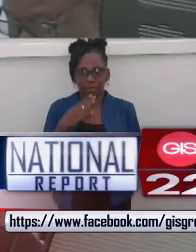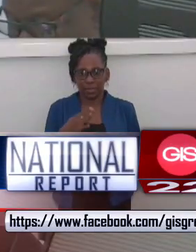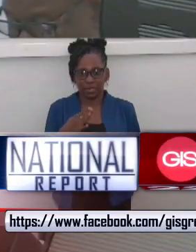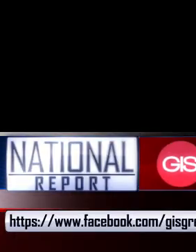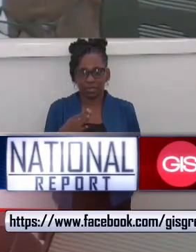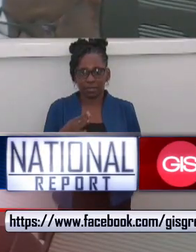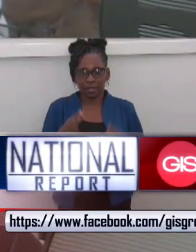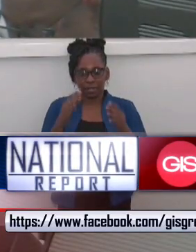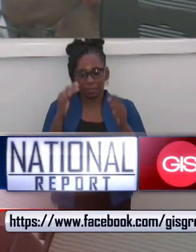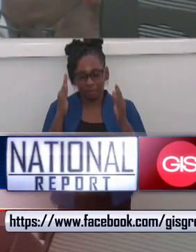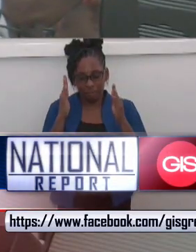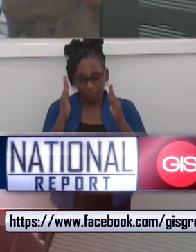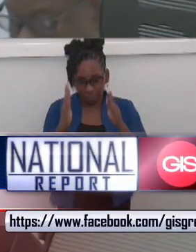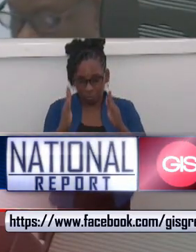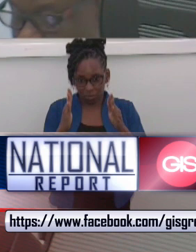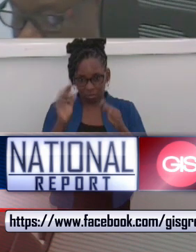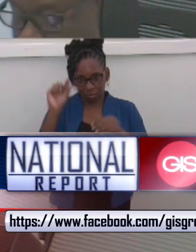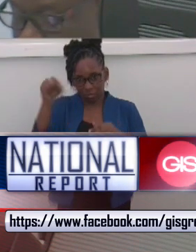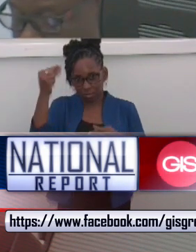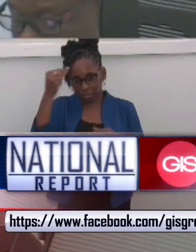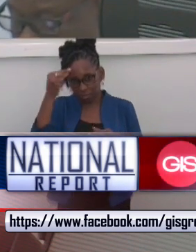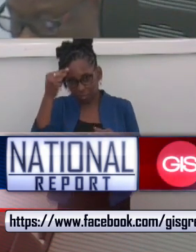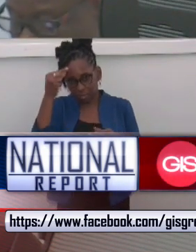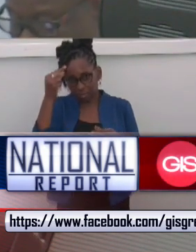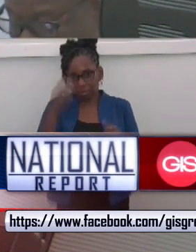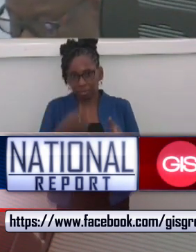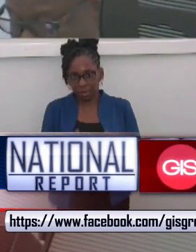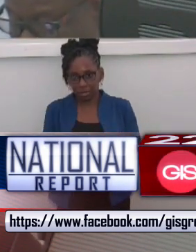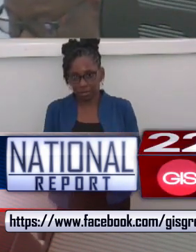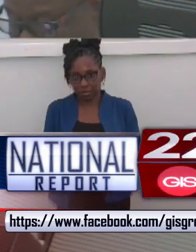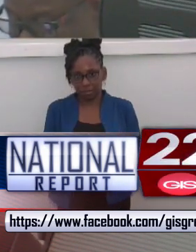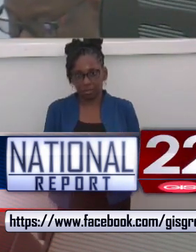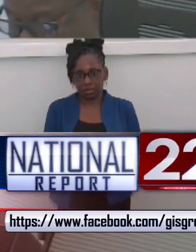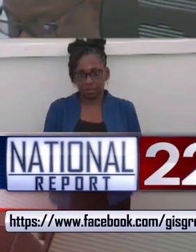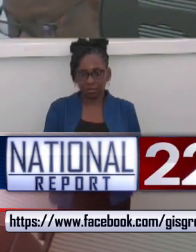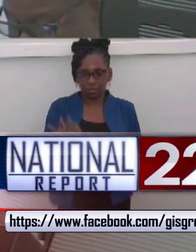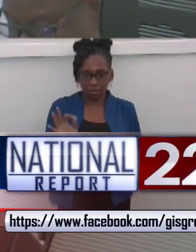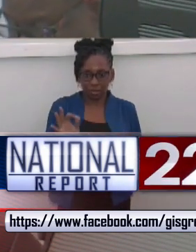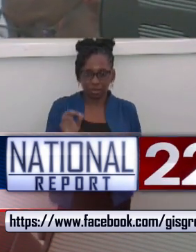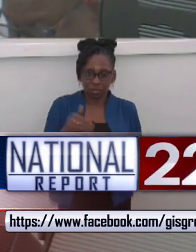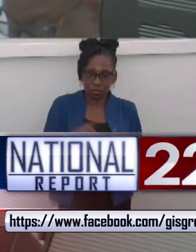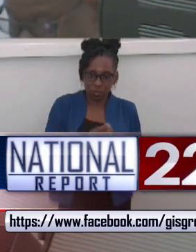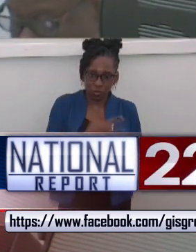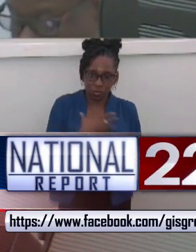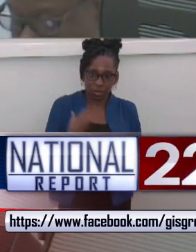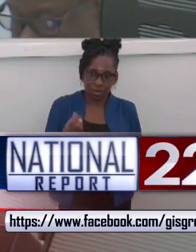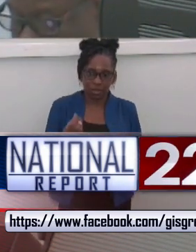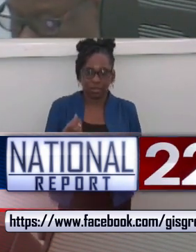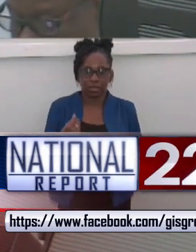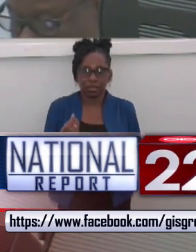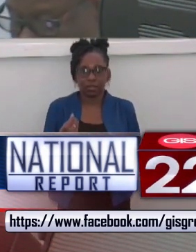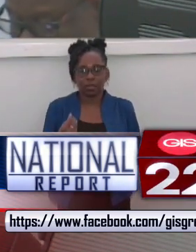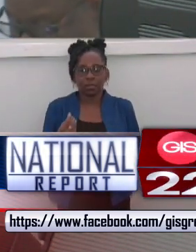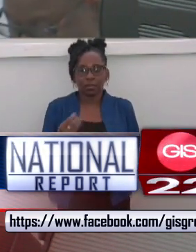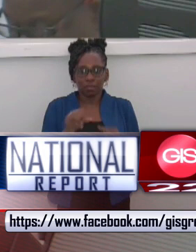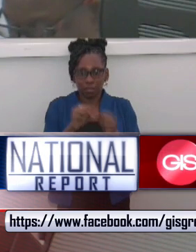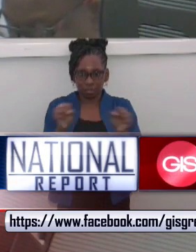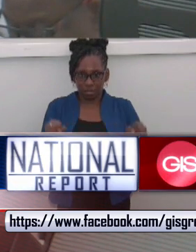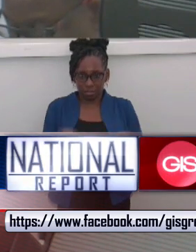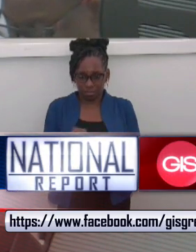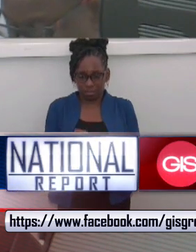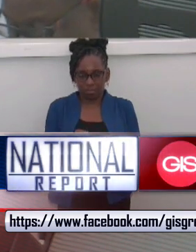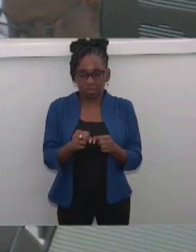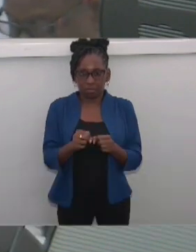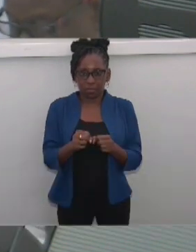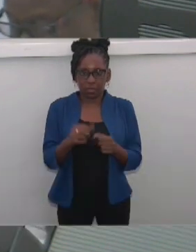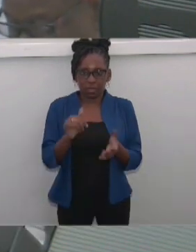of government's efforts to identify new and emerging sectors and partners which can propel and expand